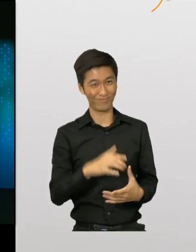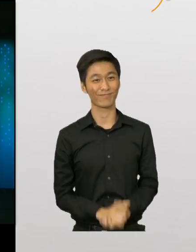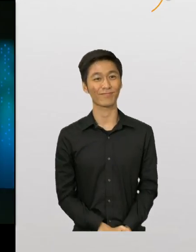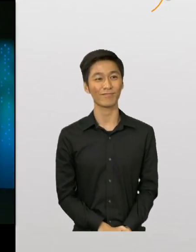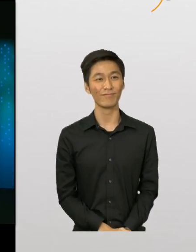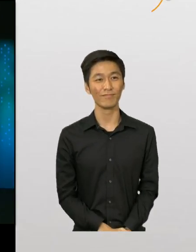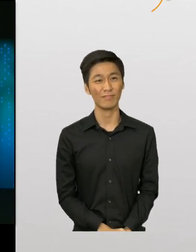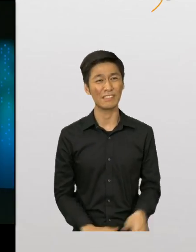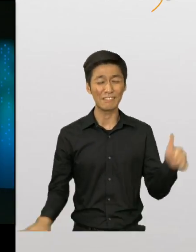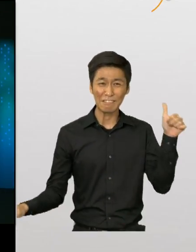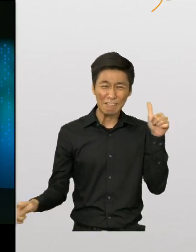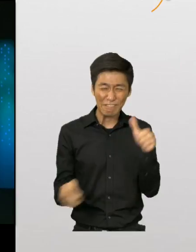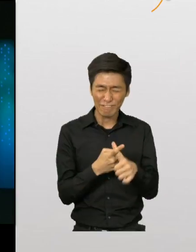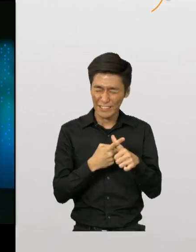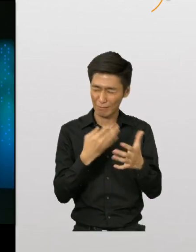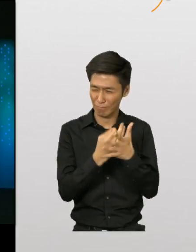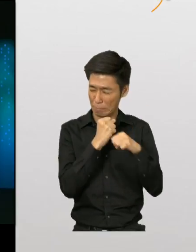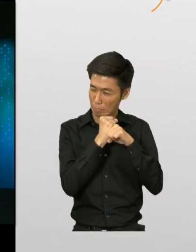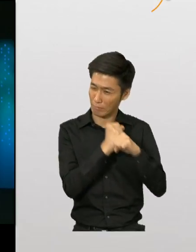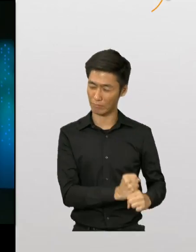is your first financial commitment.